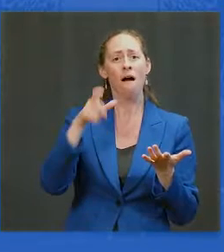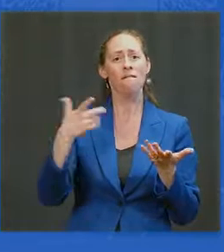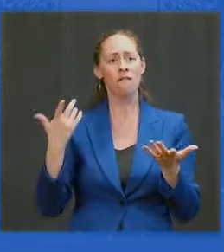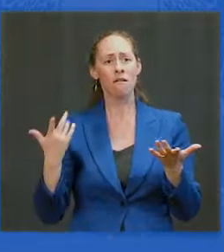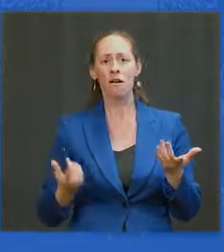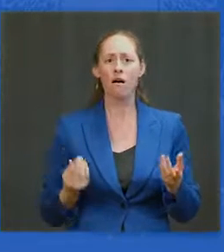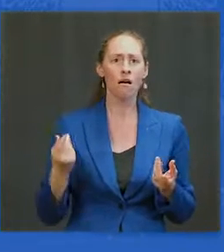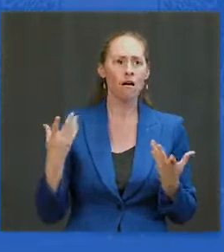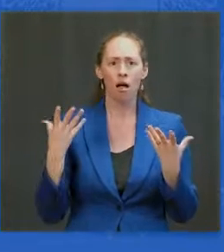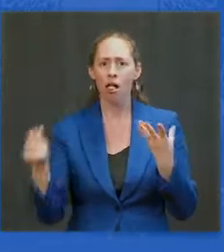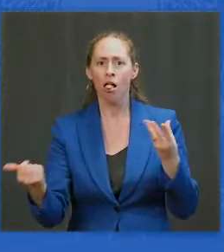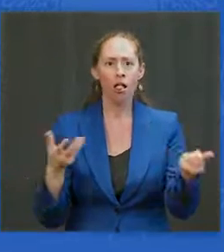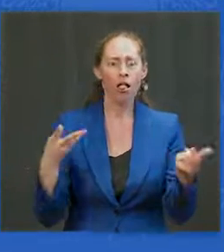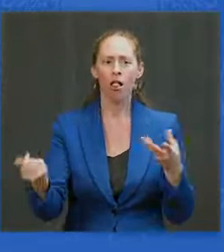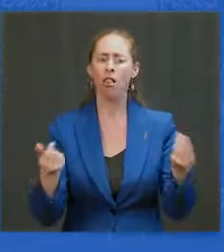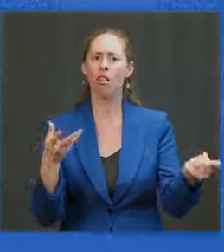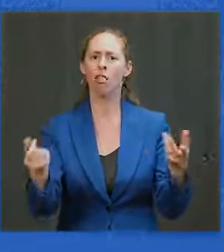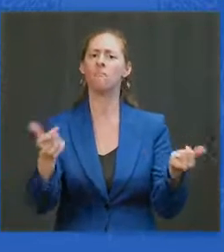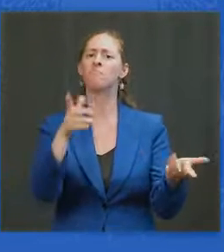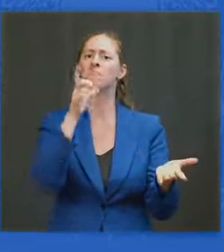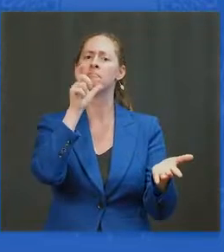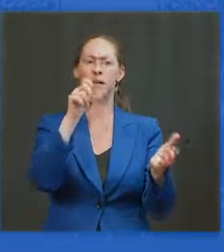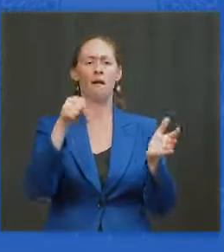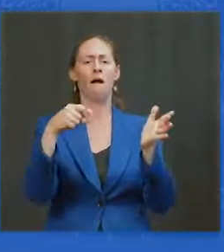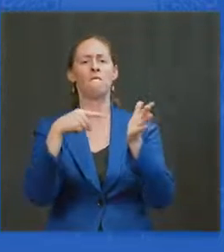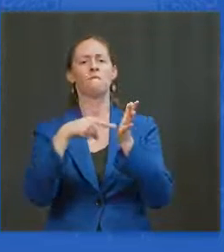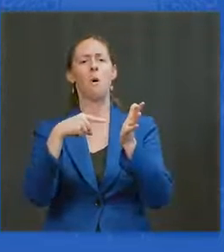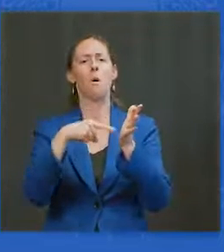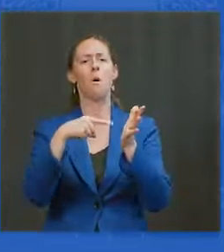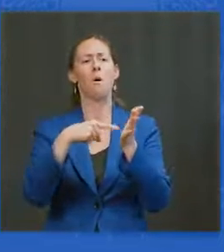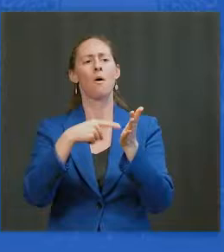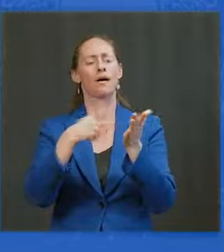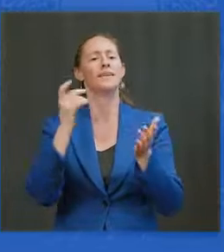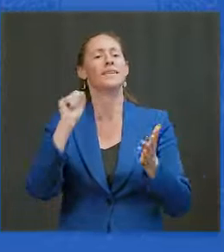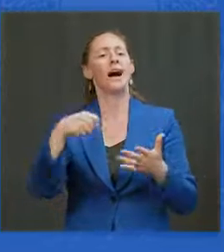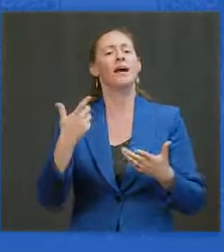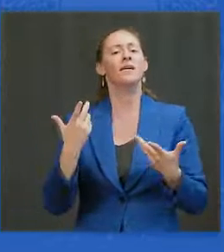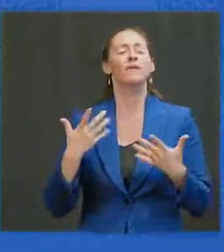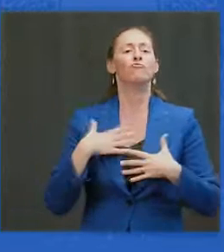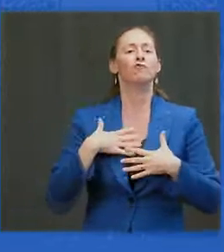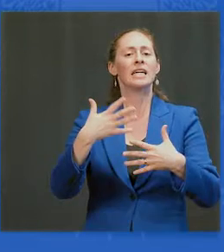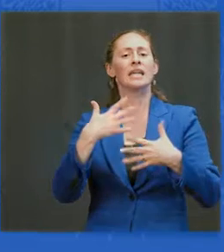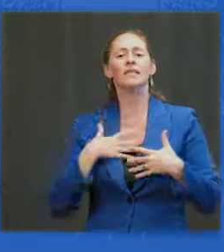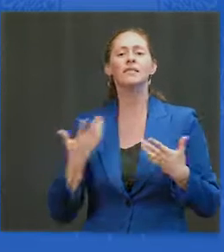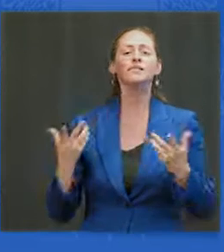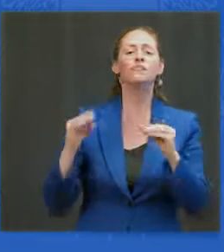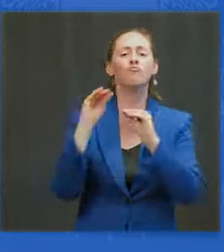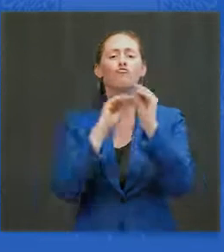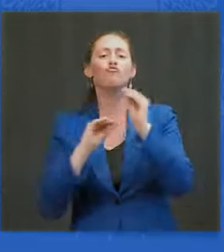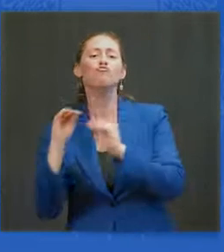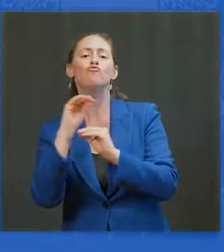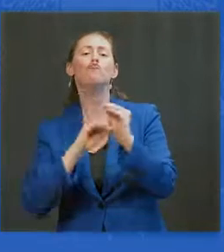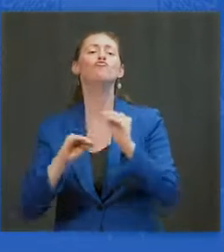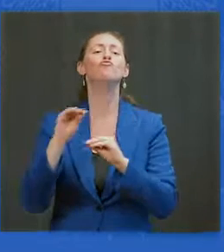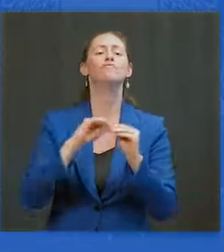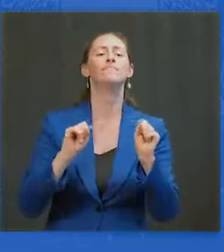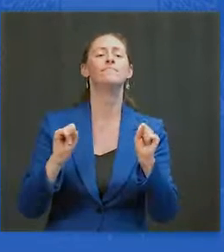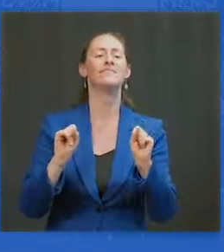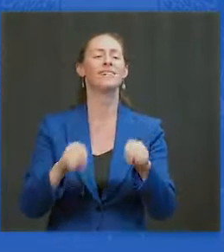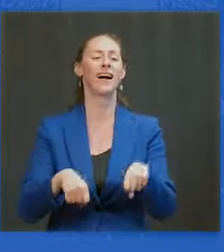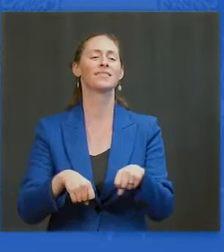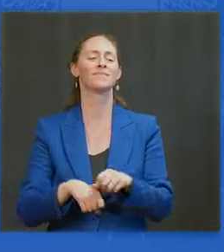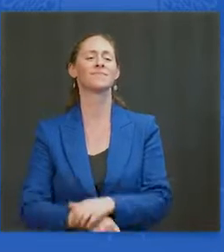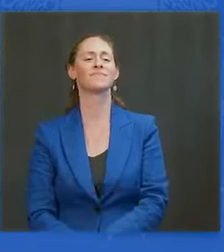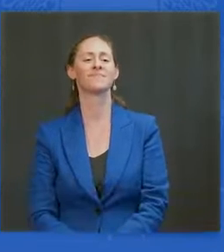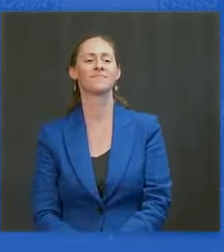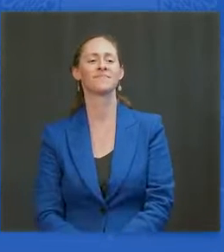addition, we're going to make long overdue, much needed investments in basic, hard infrastructure of this nation. This is an